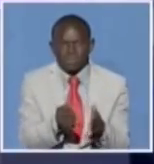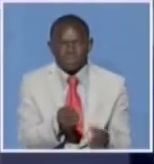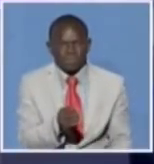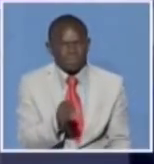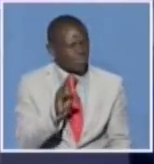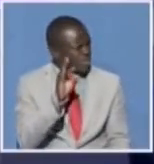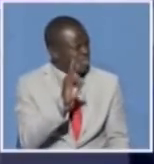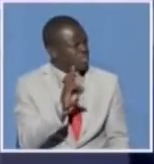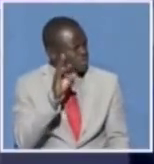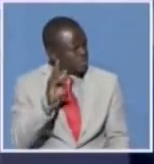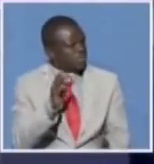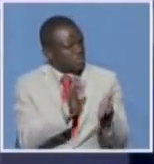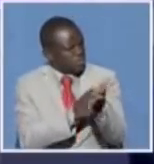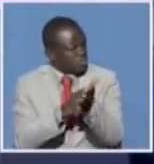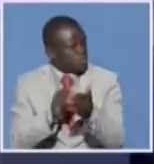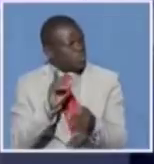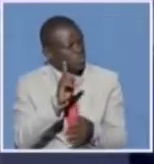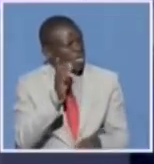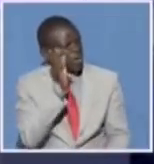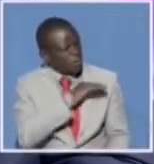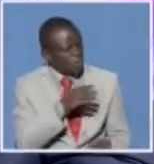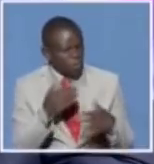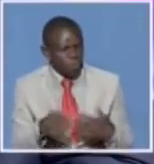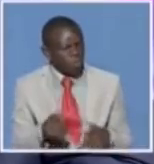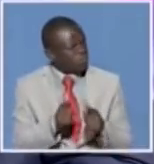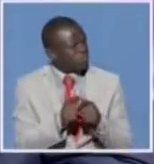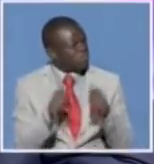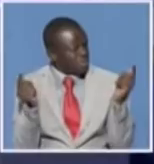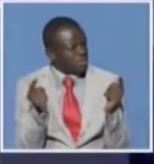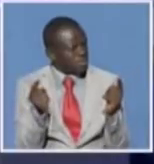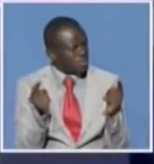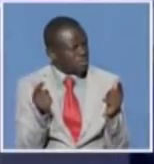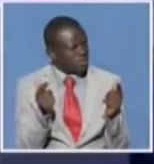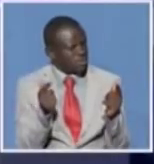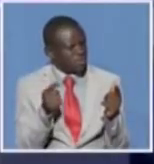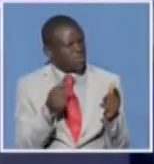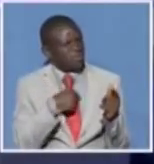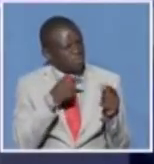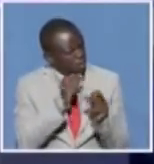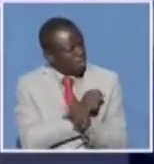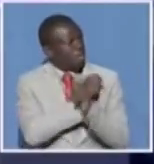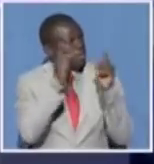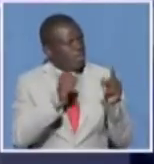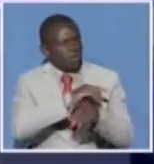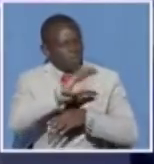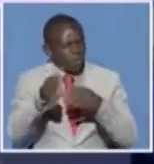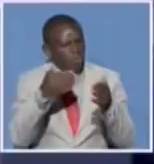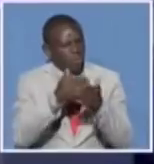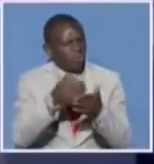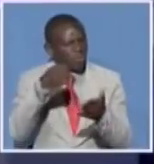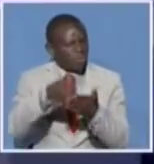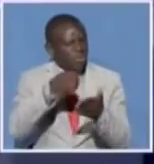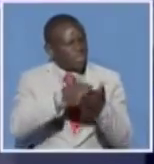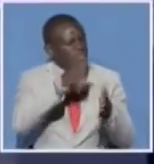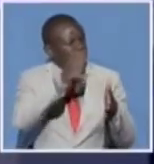compromised. That's a big number. Well, indeed, yes. And I'm surprised you've not nullified the entire examination for grade 9s,